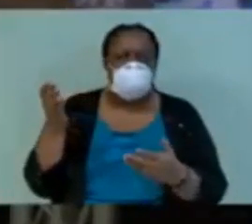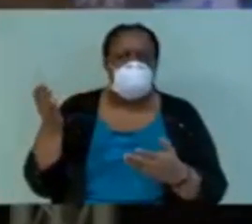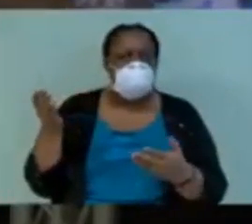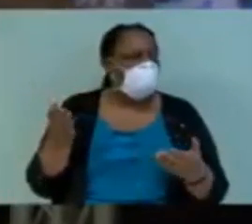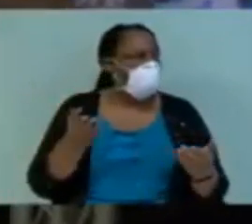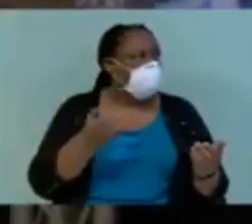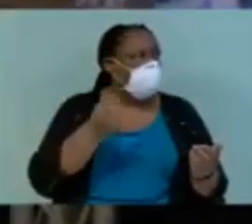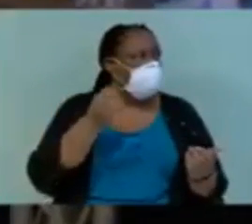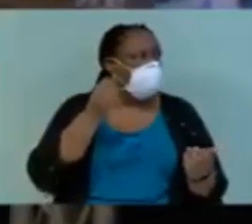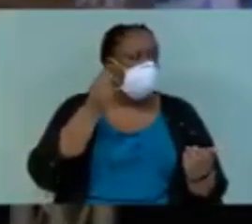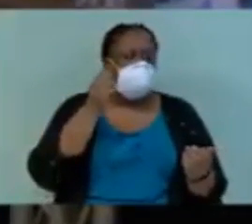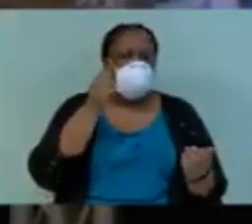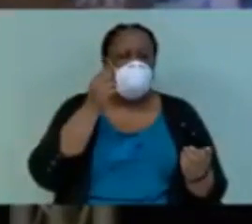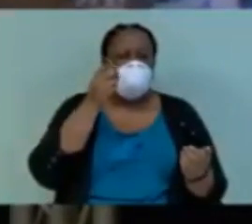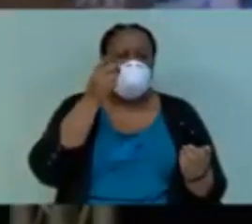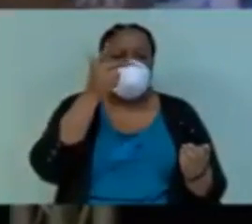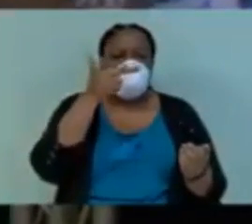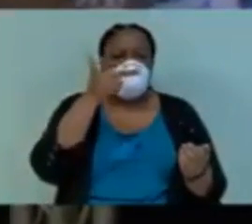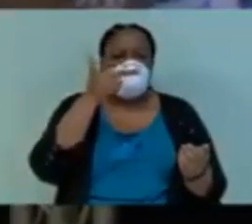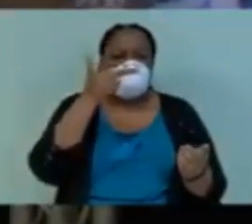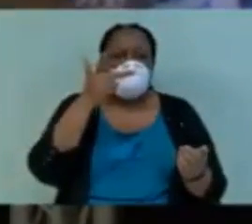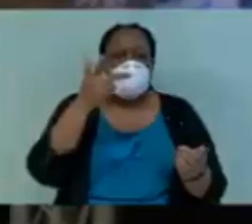for Crime and Security.